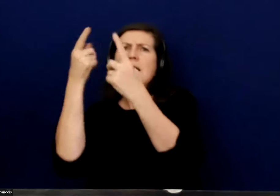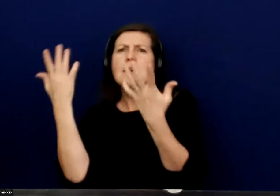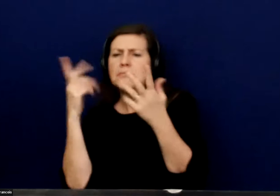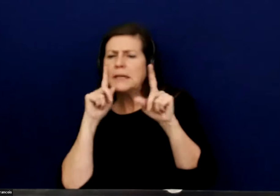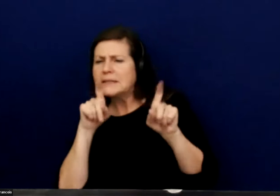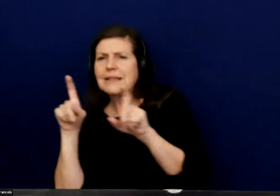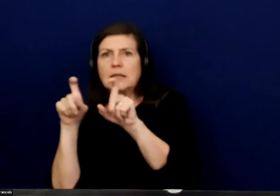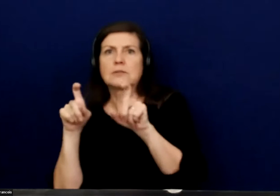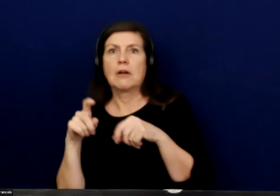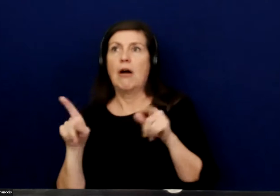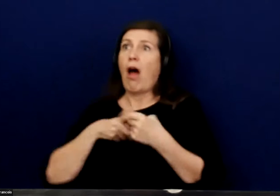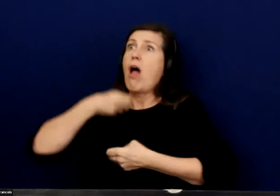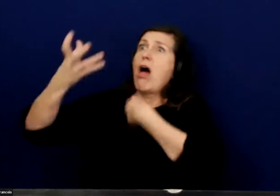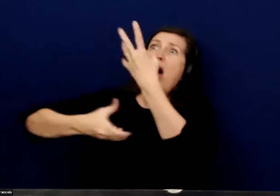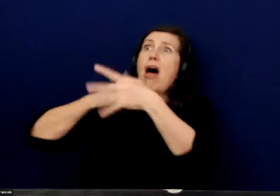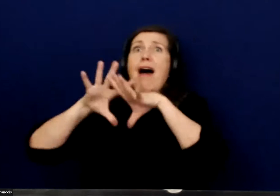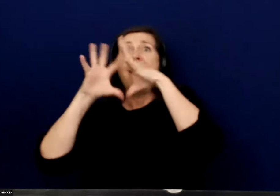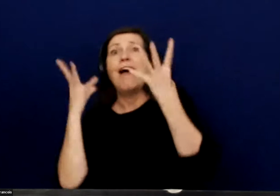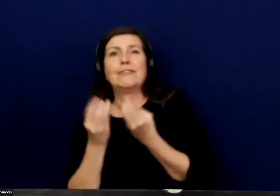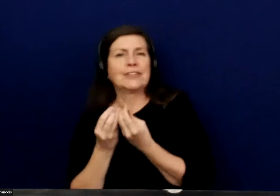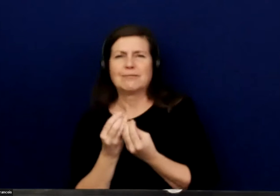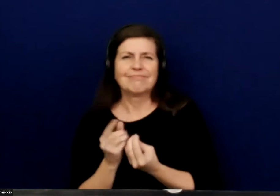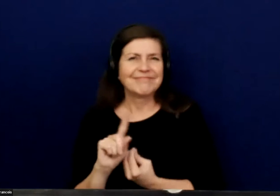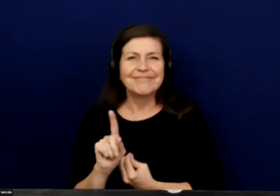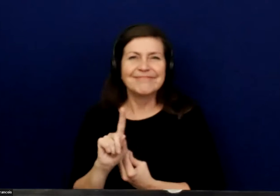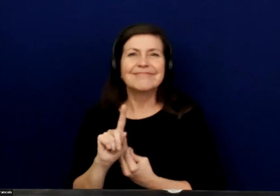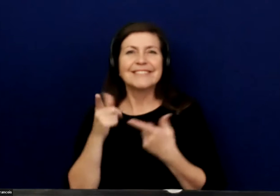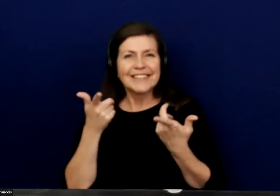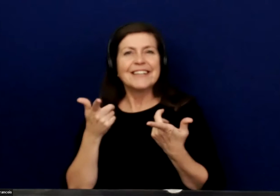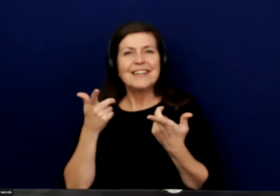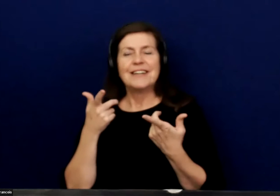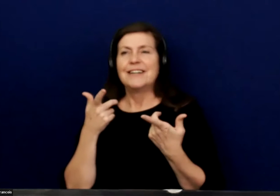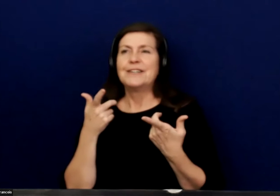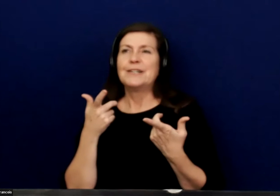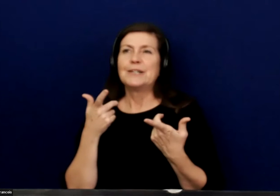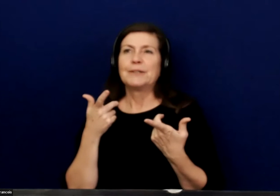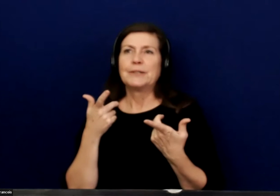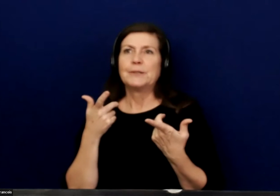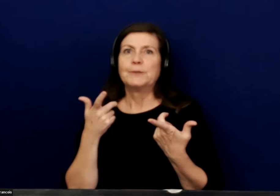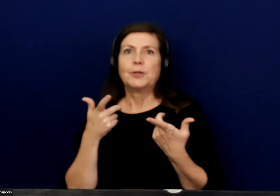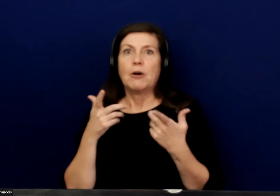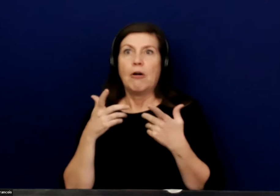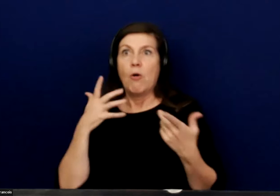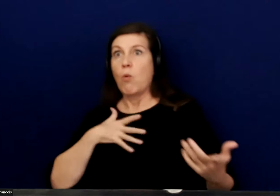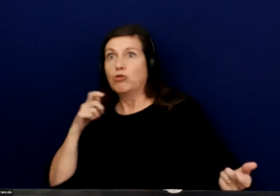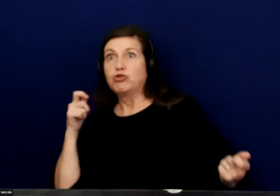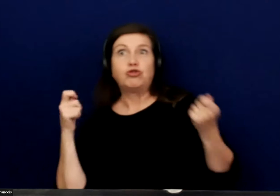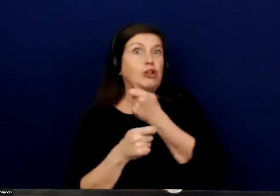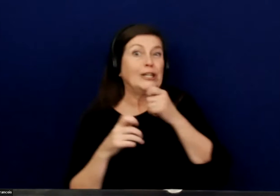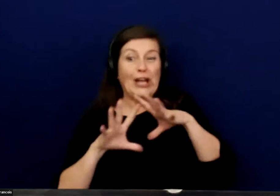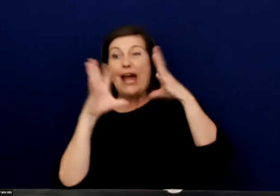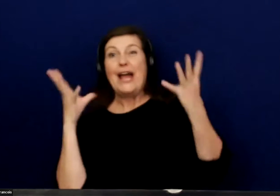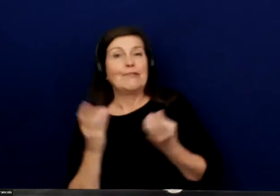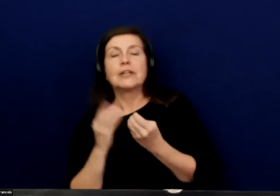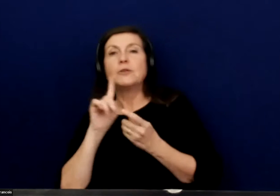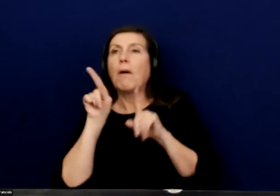about everything that is bad in society or everything that is needed to change, because even though how important that